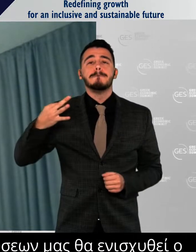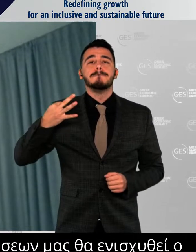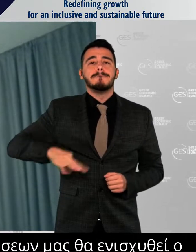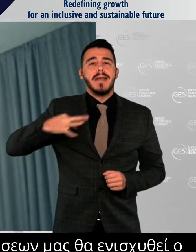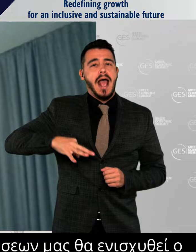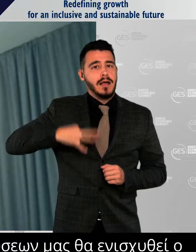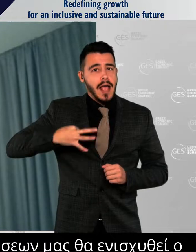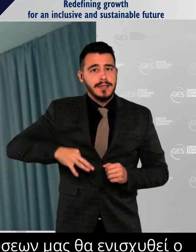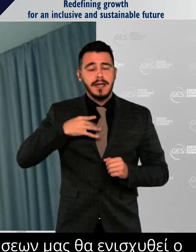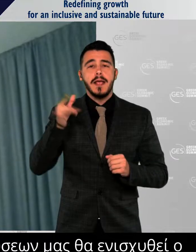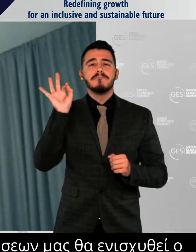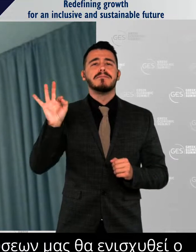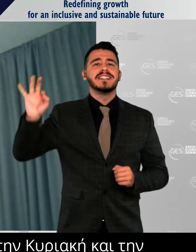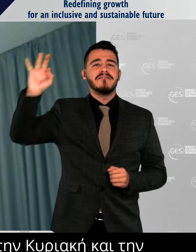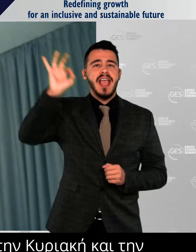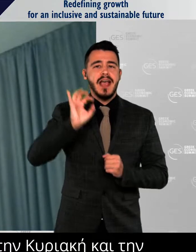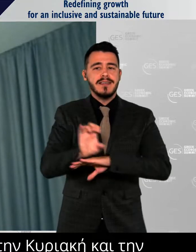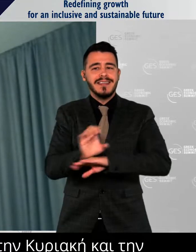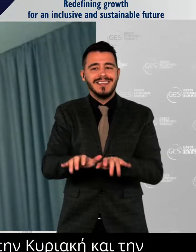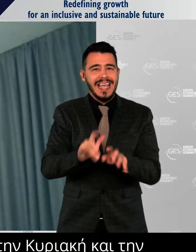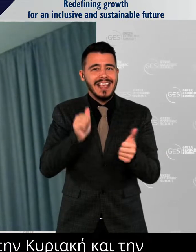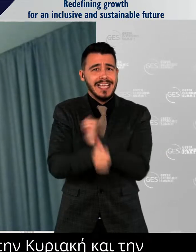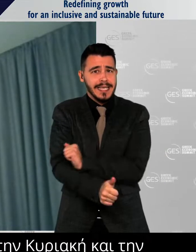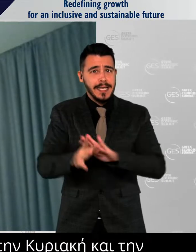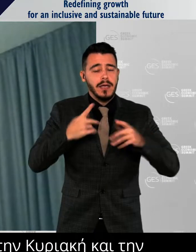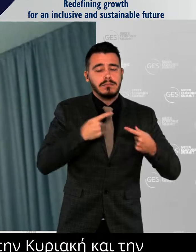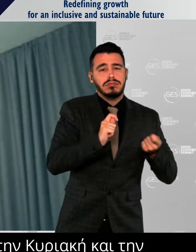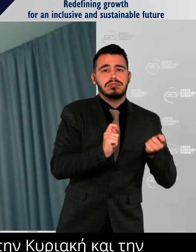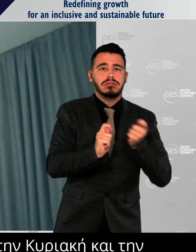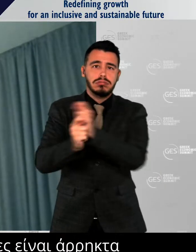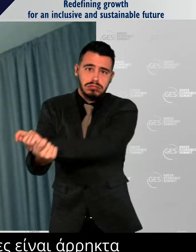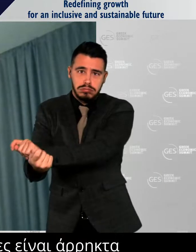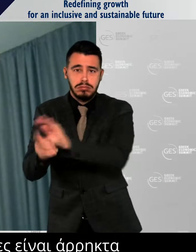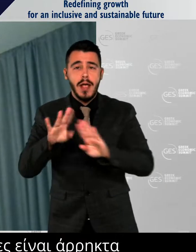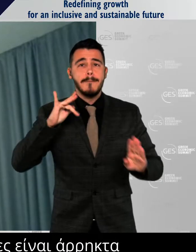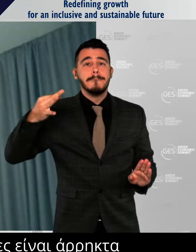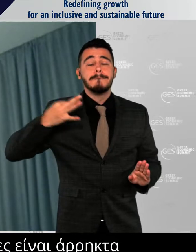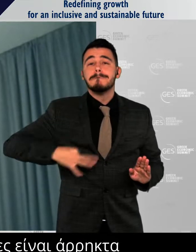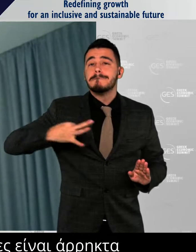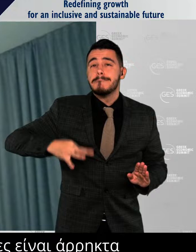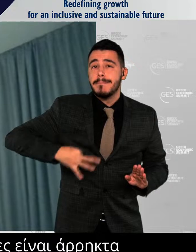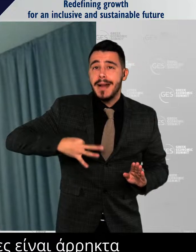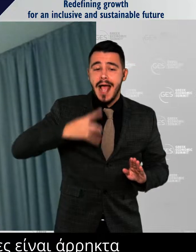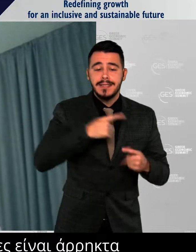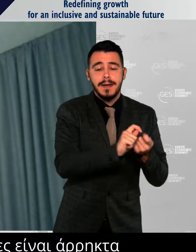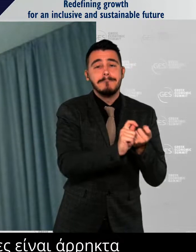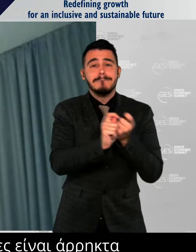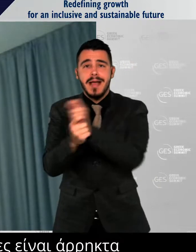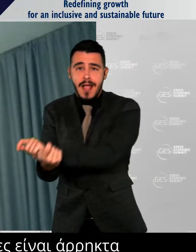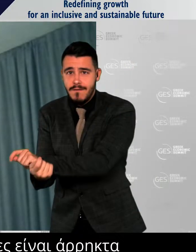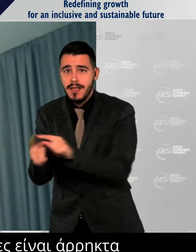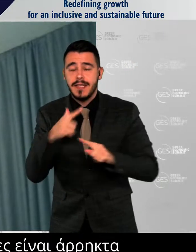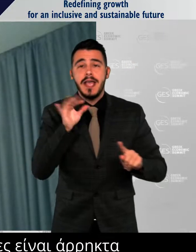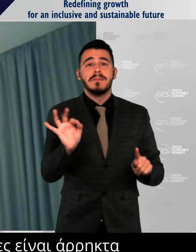no green without digital, and there is no digital without green. So we have to have this